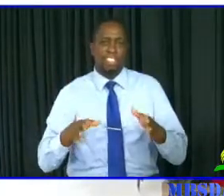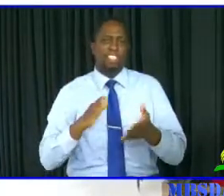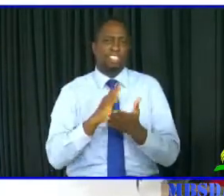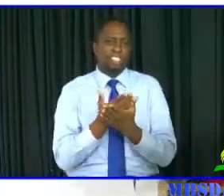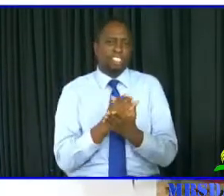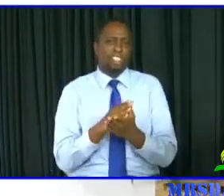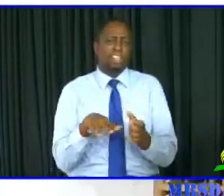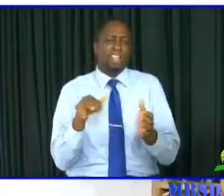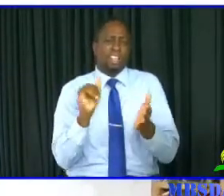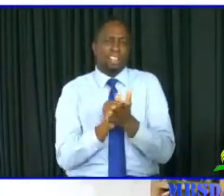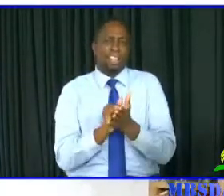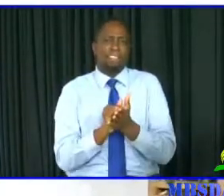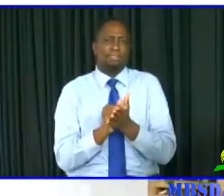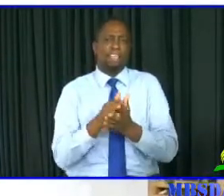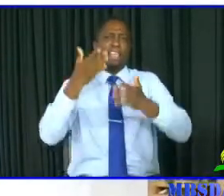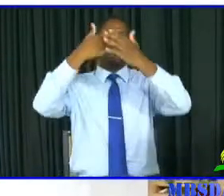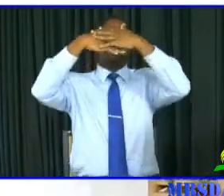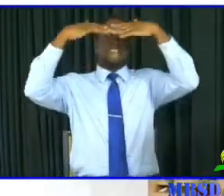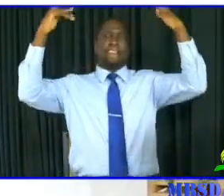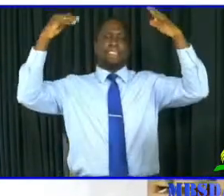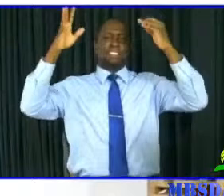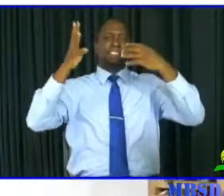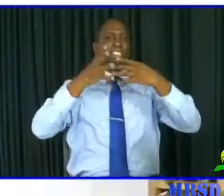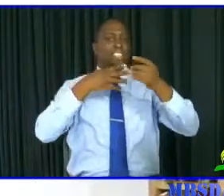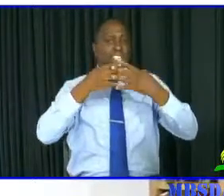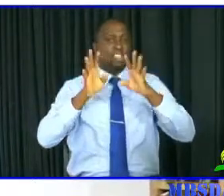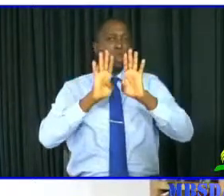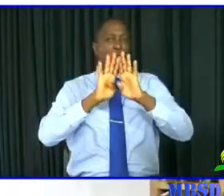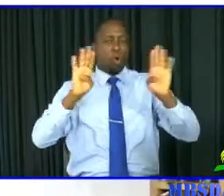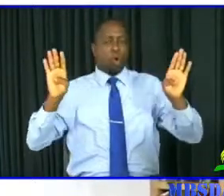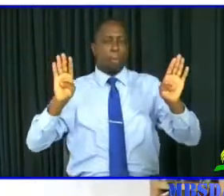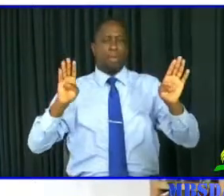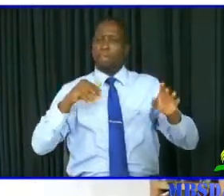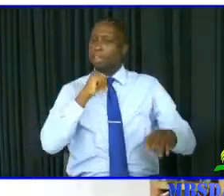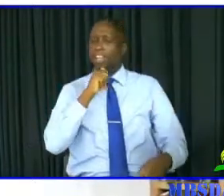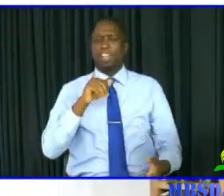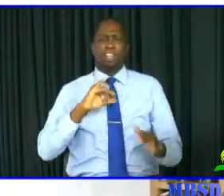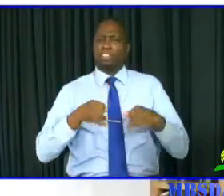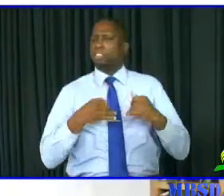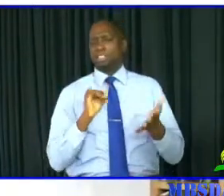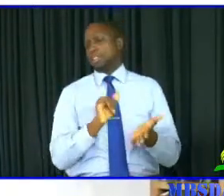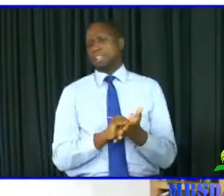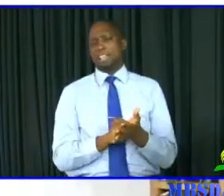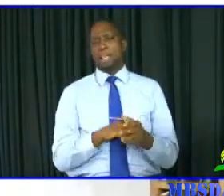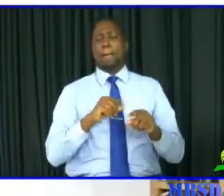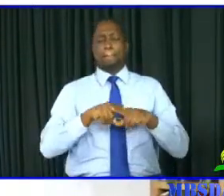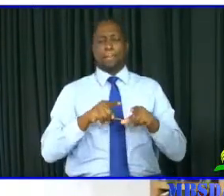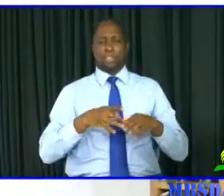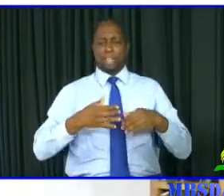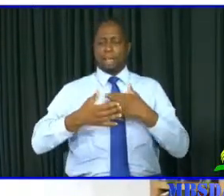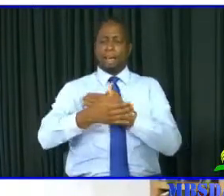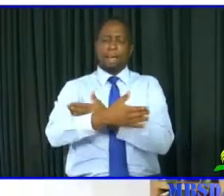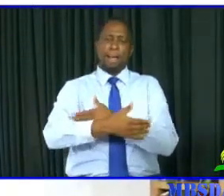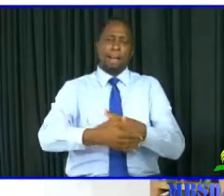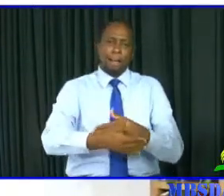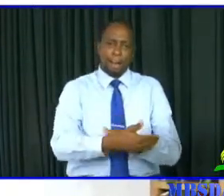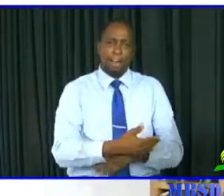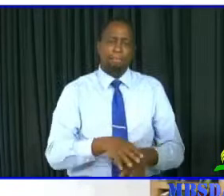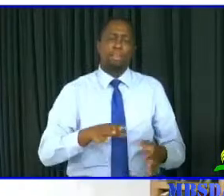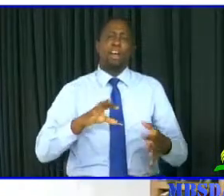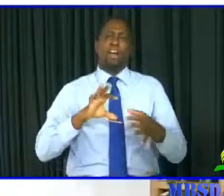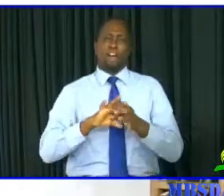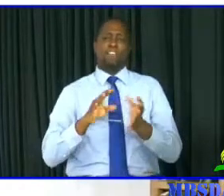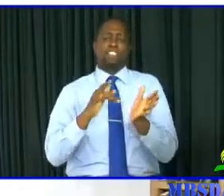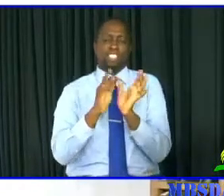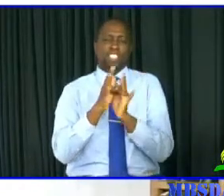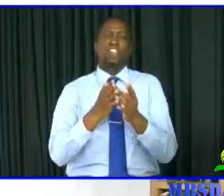not only are the borders opened, but the arms of Jesus are opened wide, opened to receive you